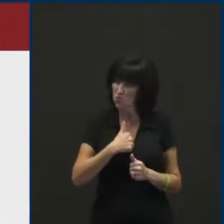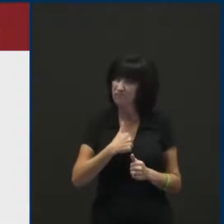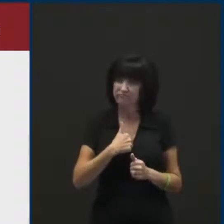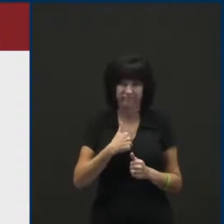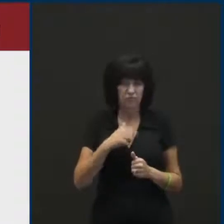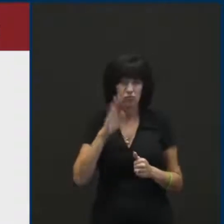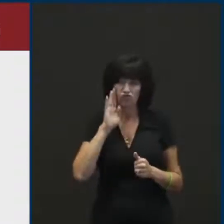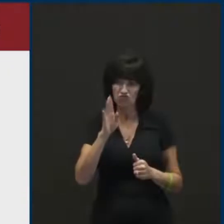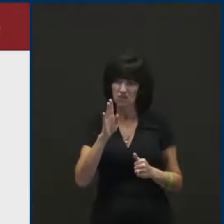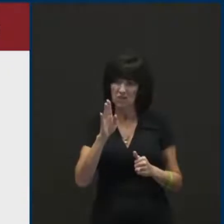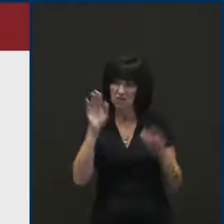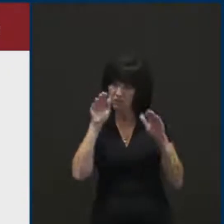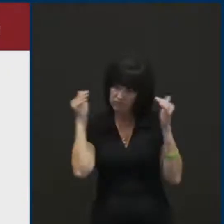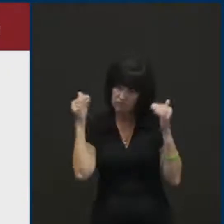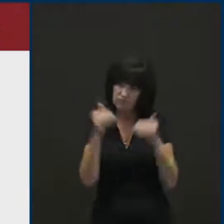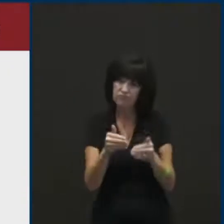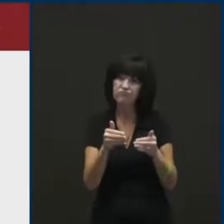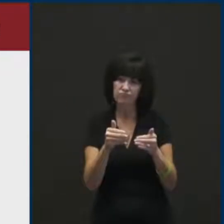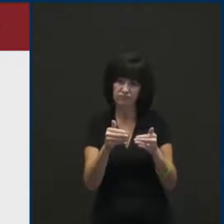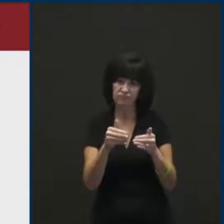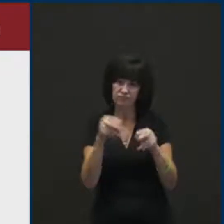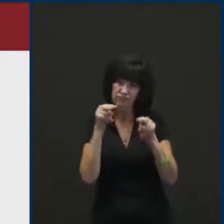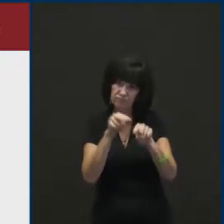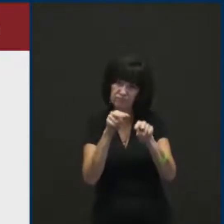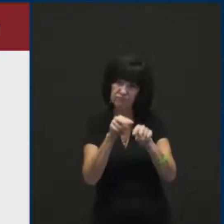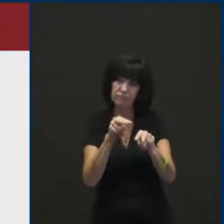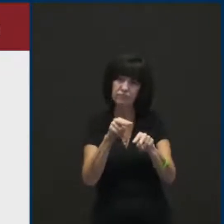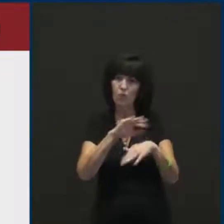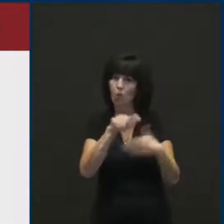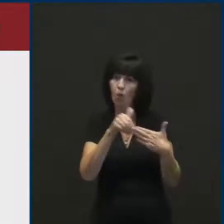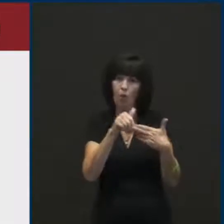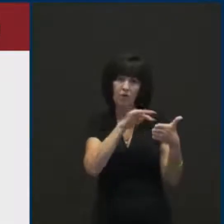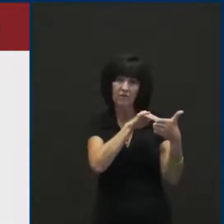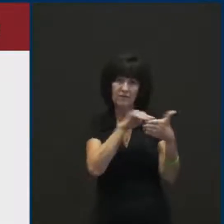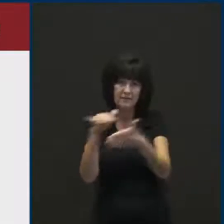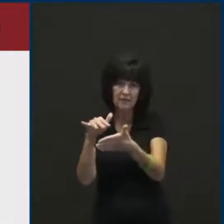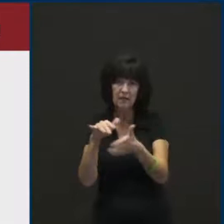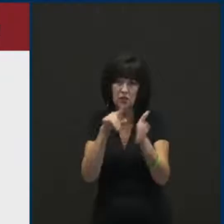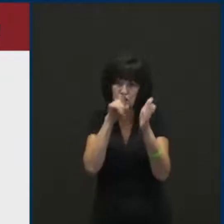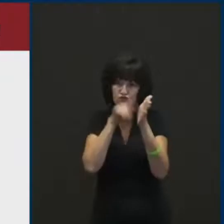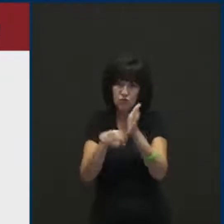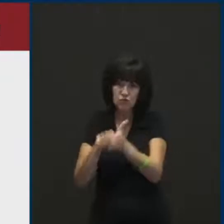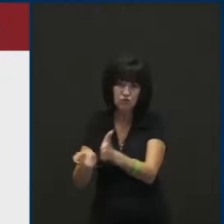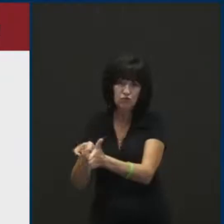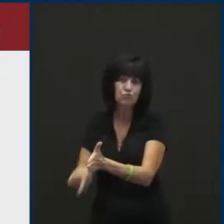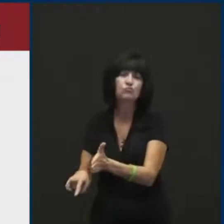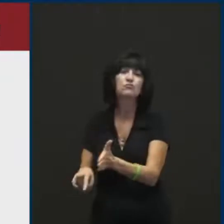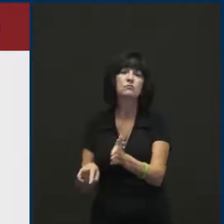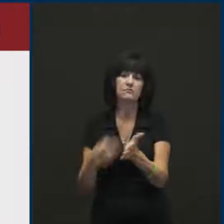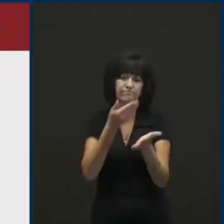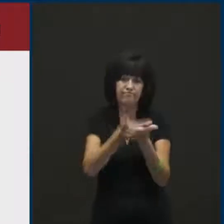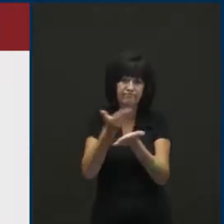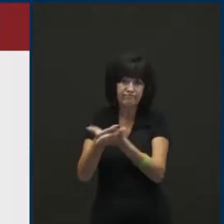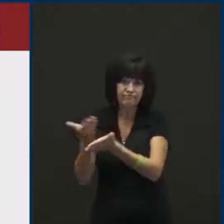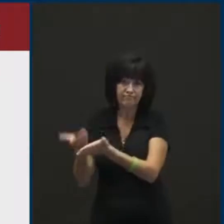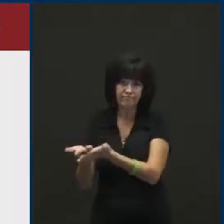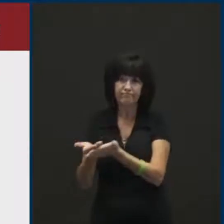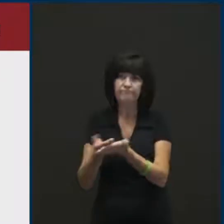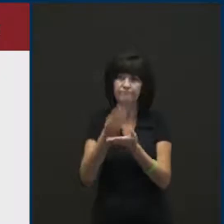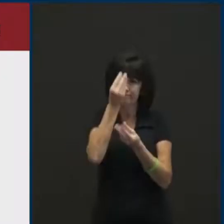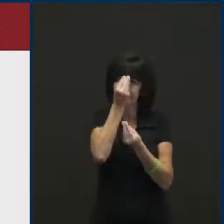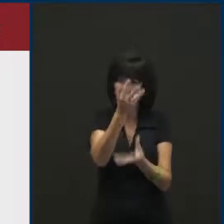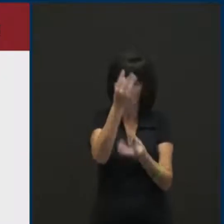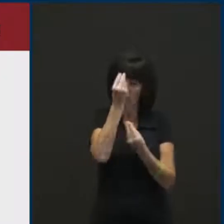eye on all of the studies of the vaccine trials and the vaccines that become available to us, ensuring for